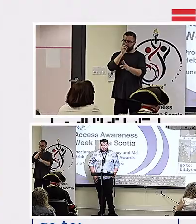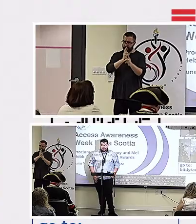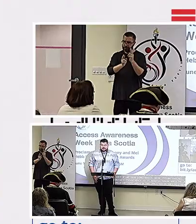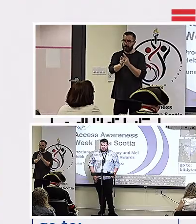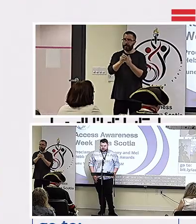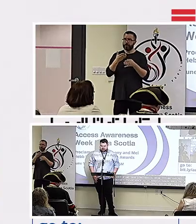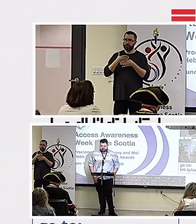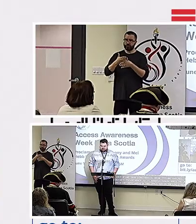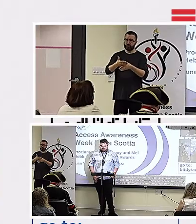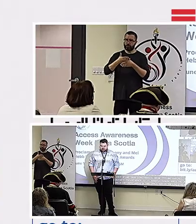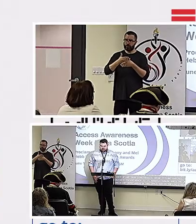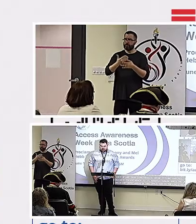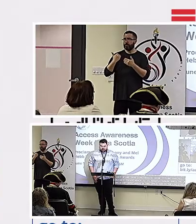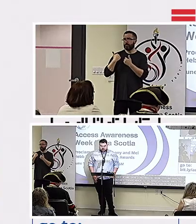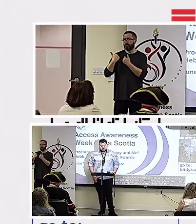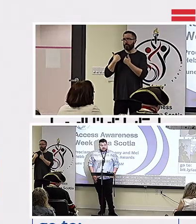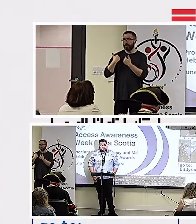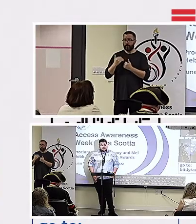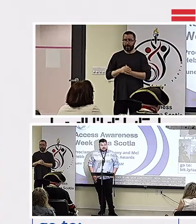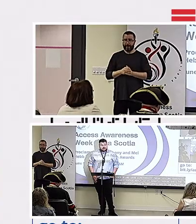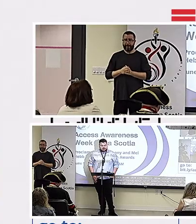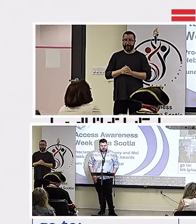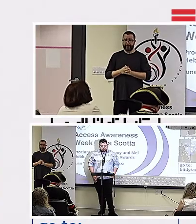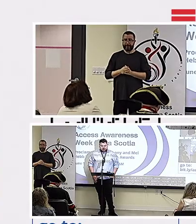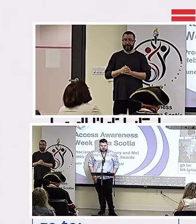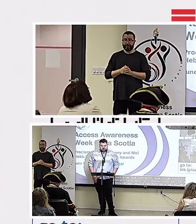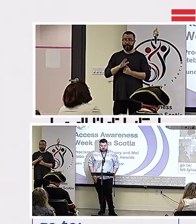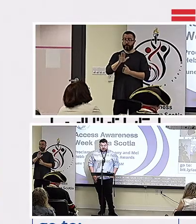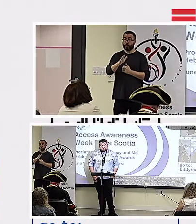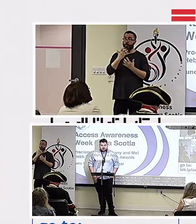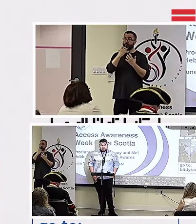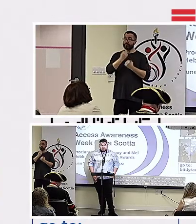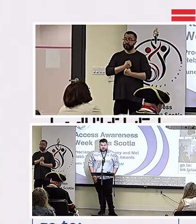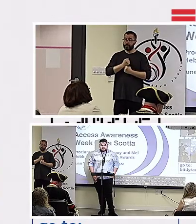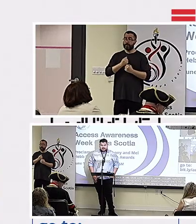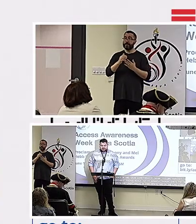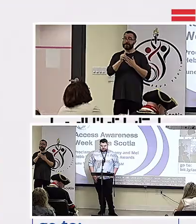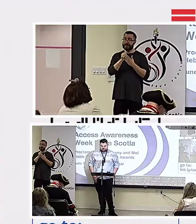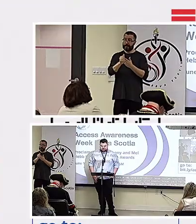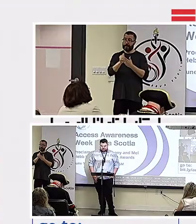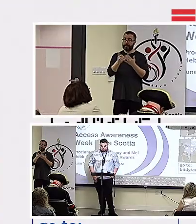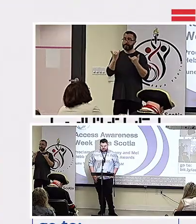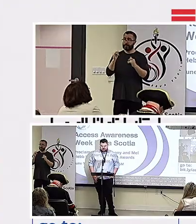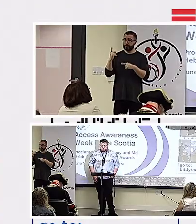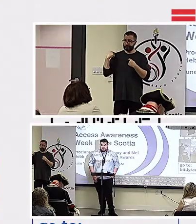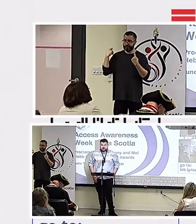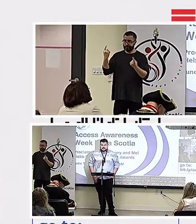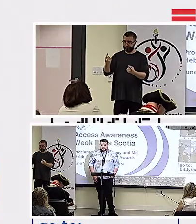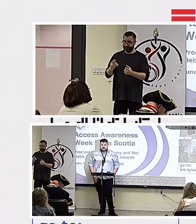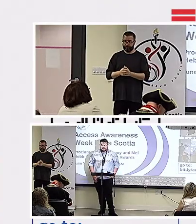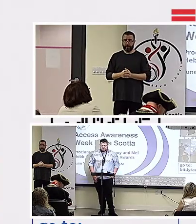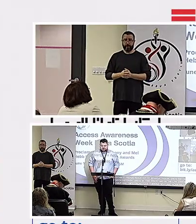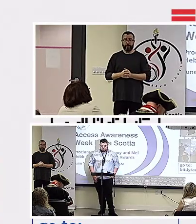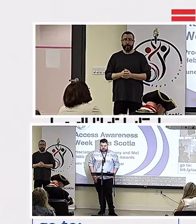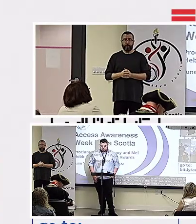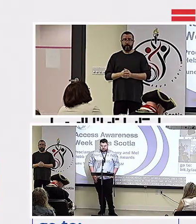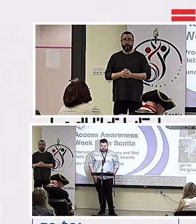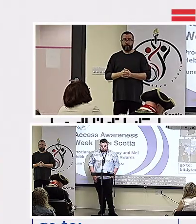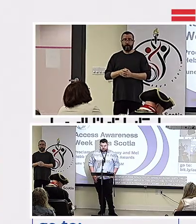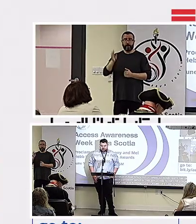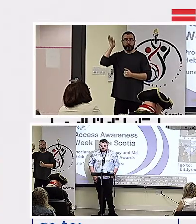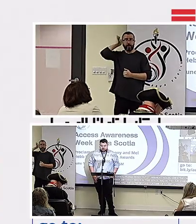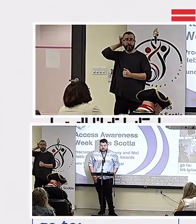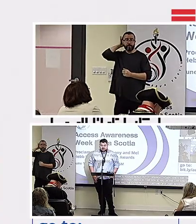and responsibility. Those treaties continue to guide how we relate to one another today. In our teachings as Mi'kmaq